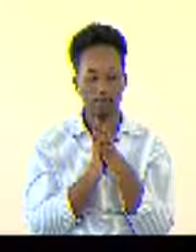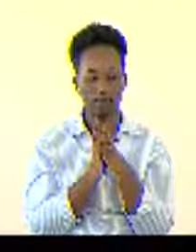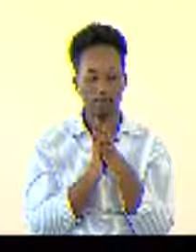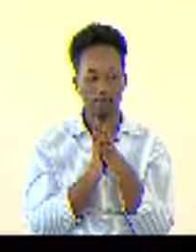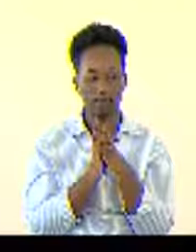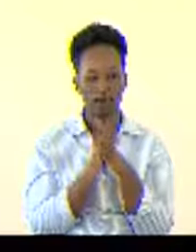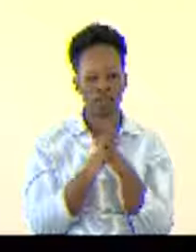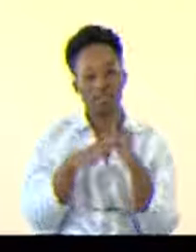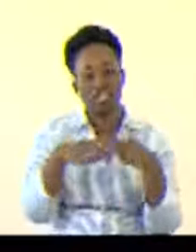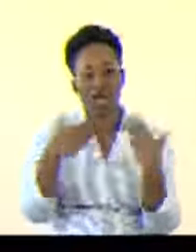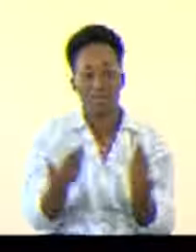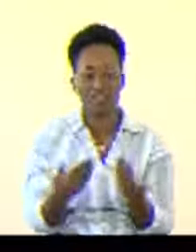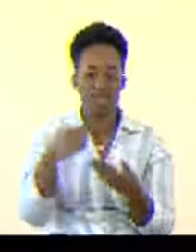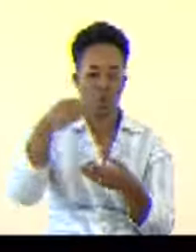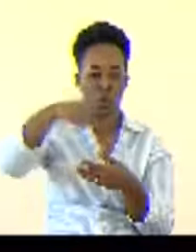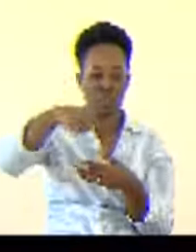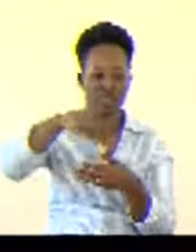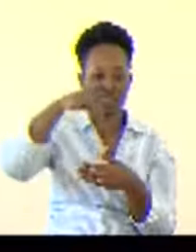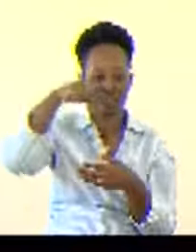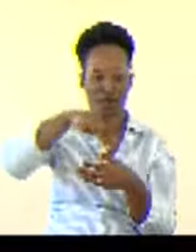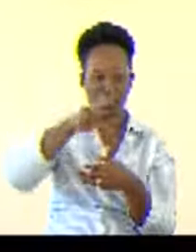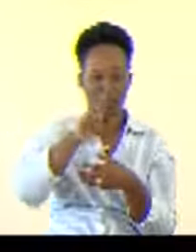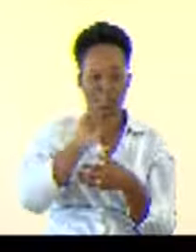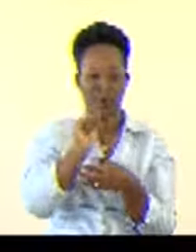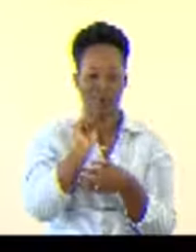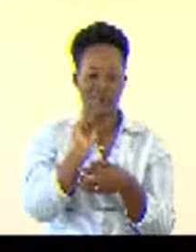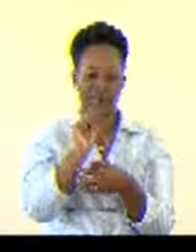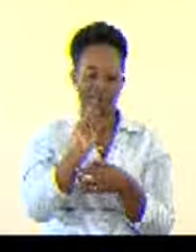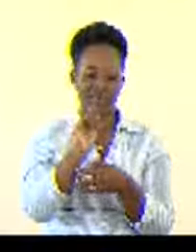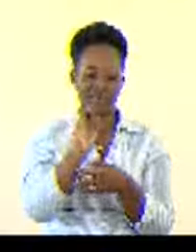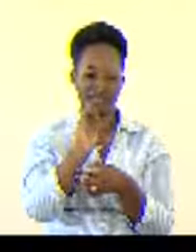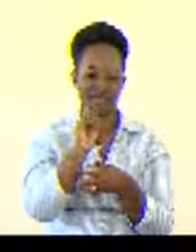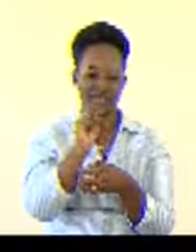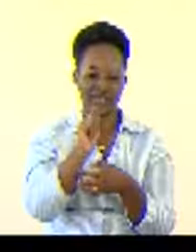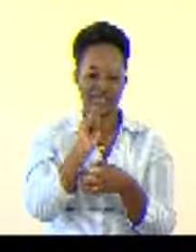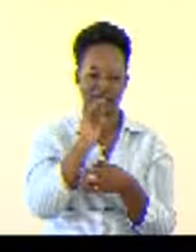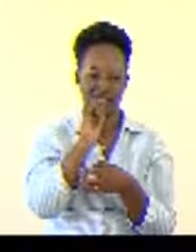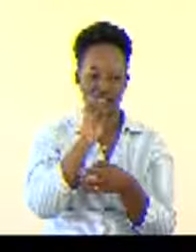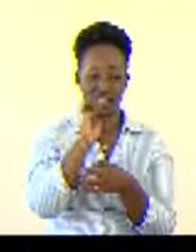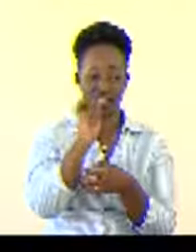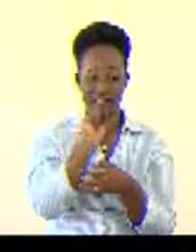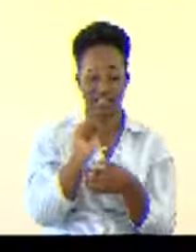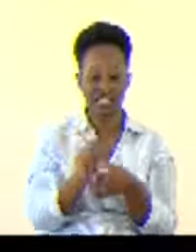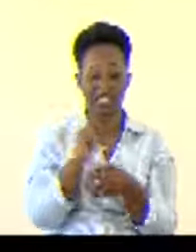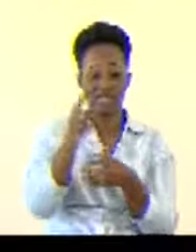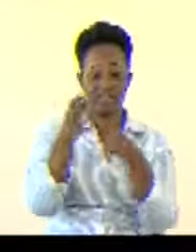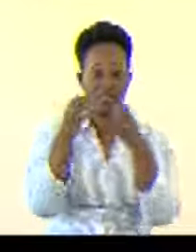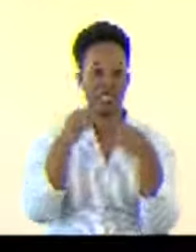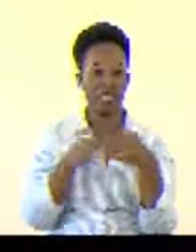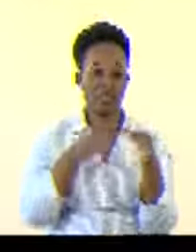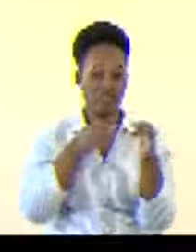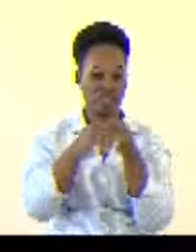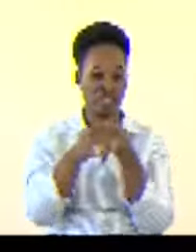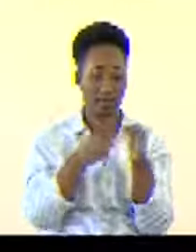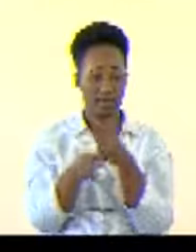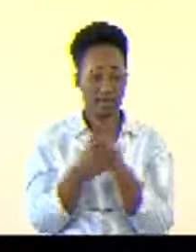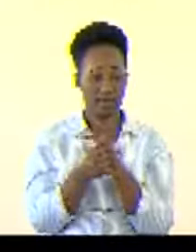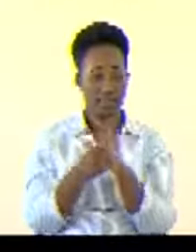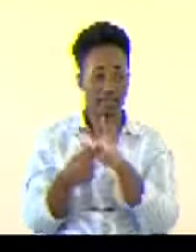or quantities, financial variables. So these financial statements, the financial ratios